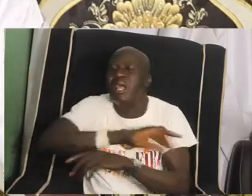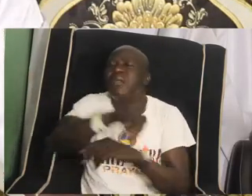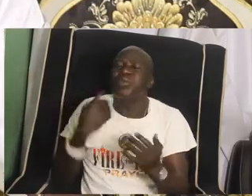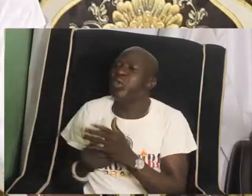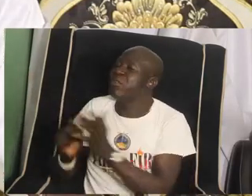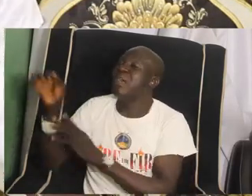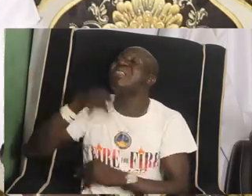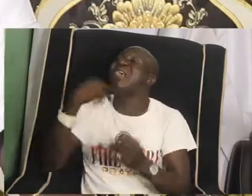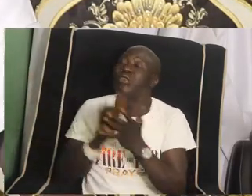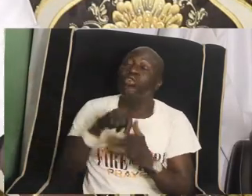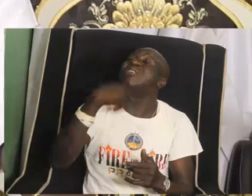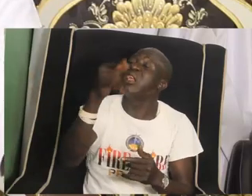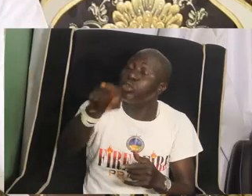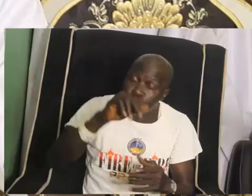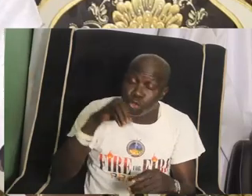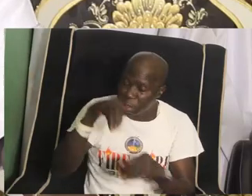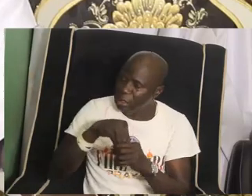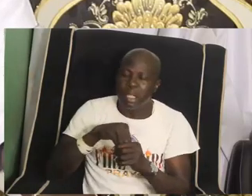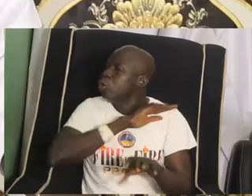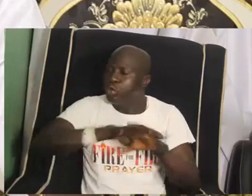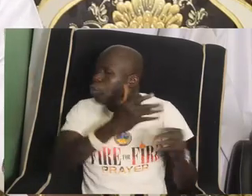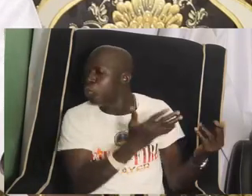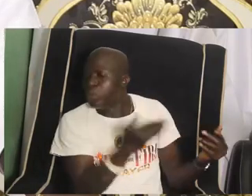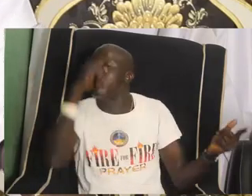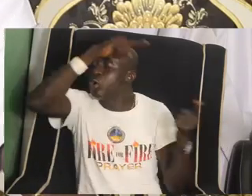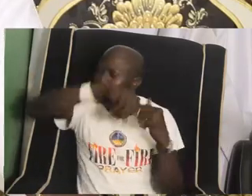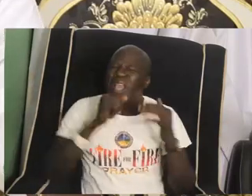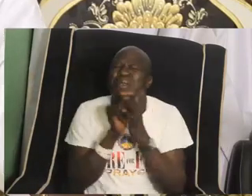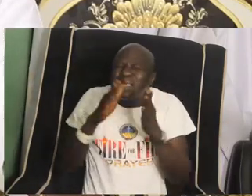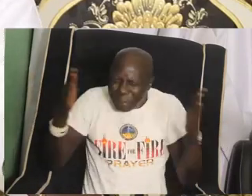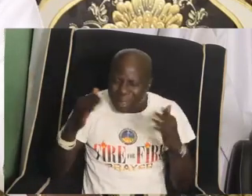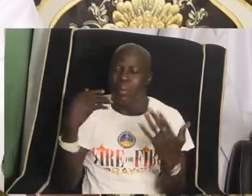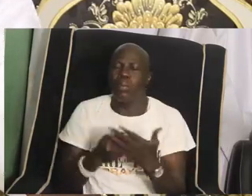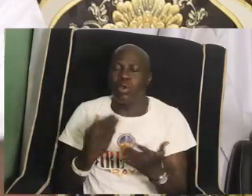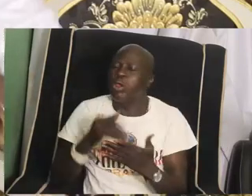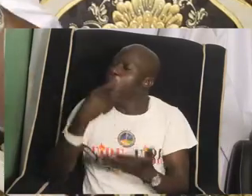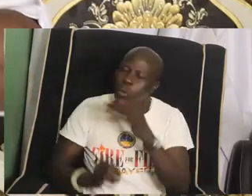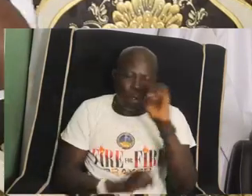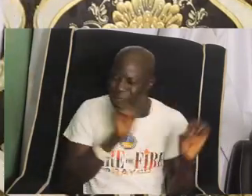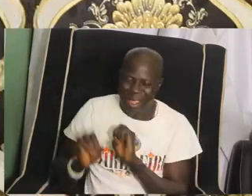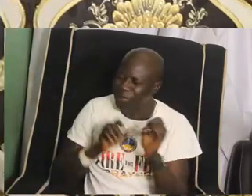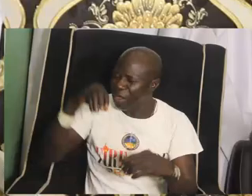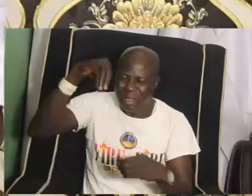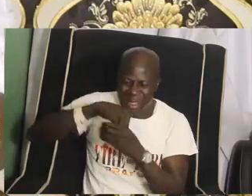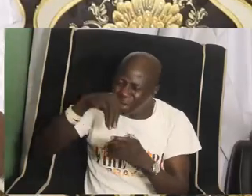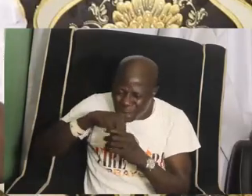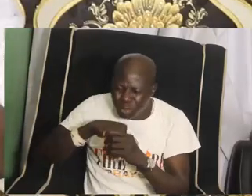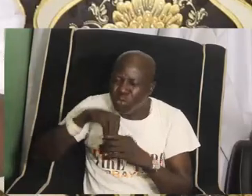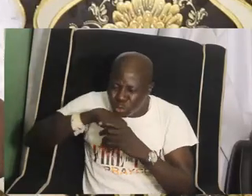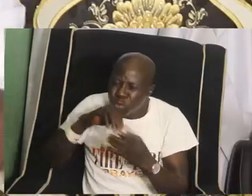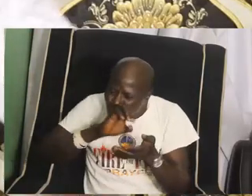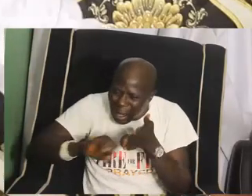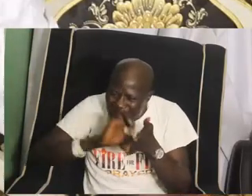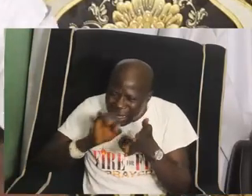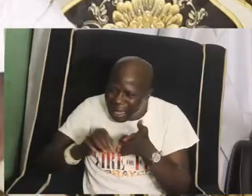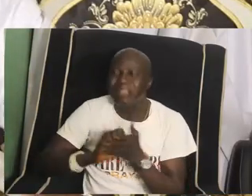you. Did they ask you to sow a seed? Don't wait until when you get money. Whatever you can avoid, you know, can't see